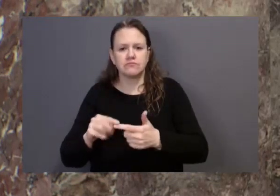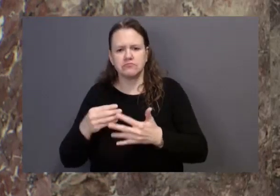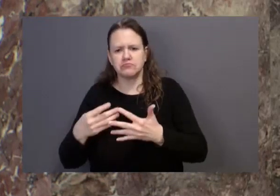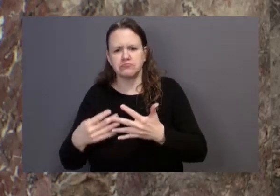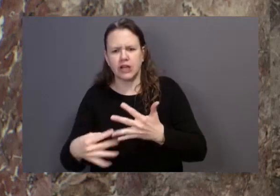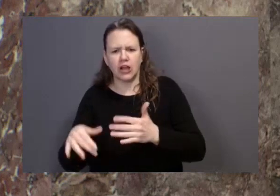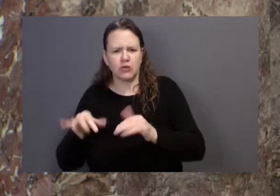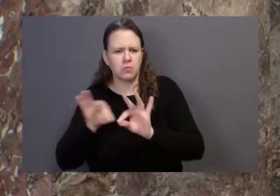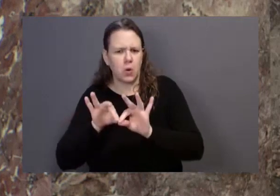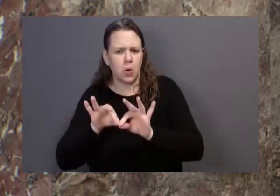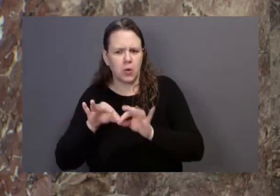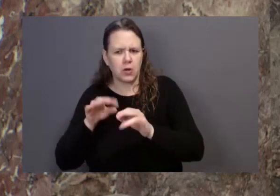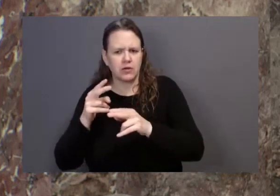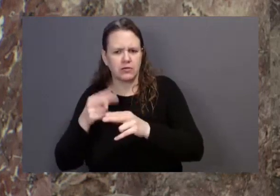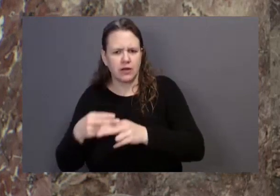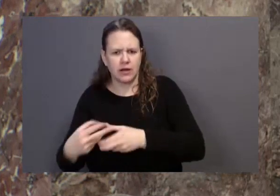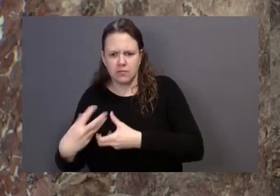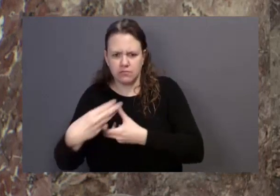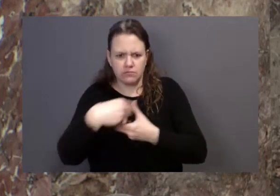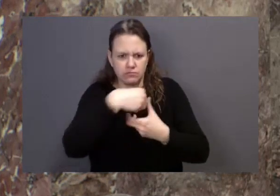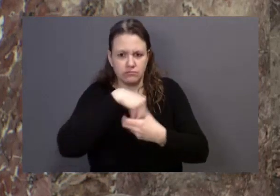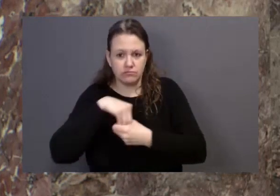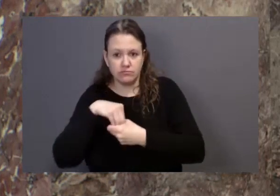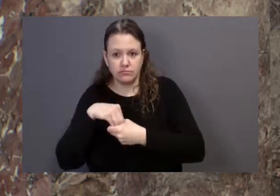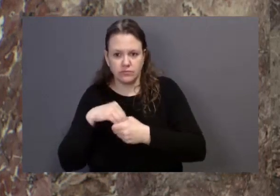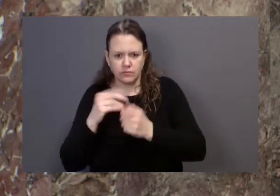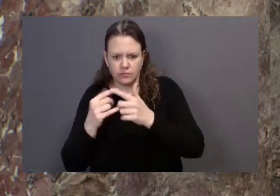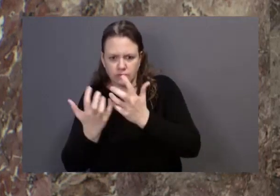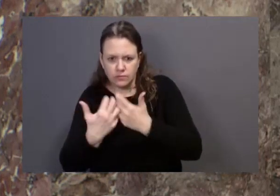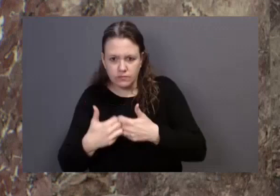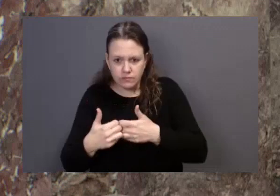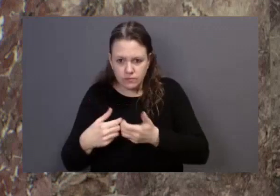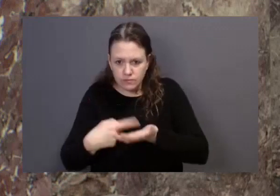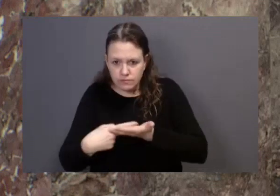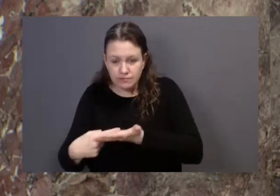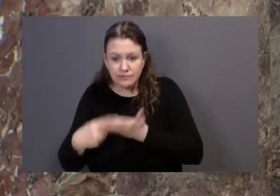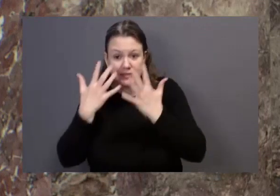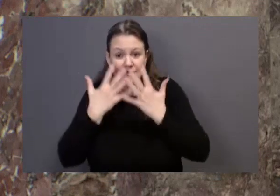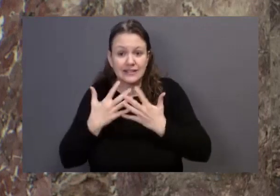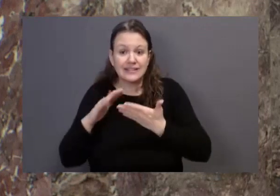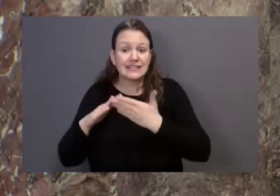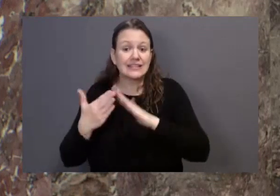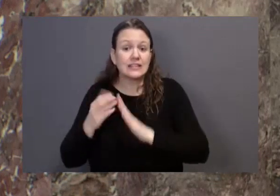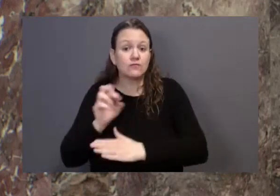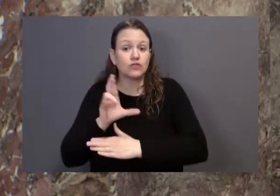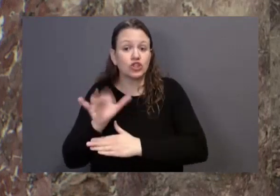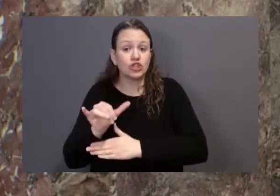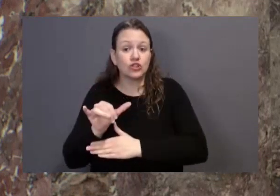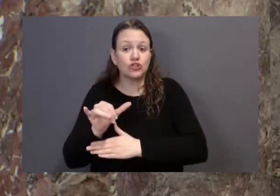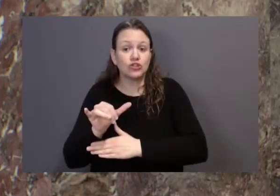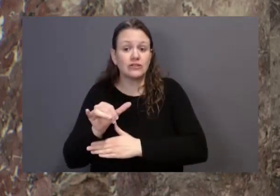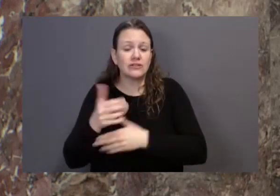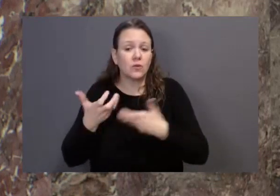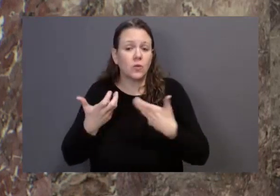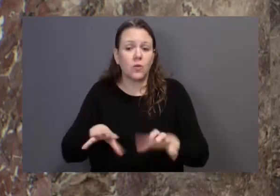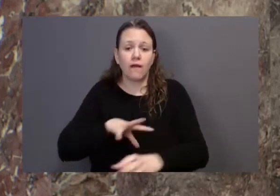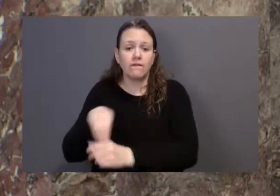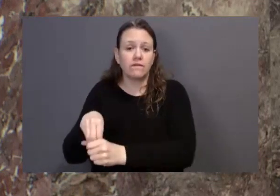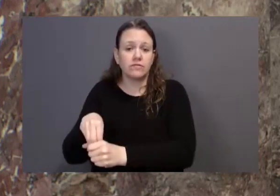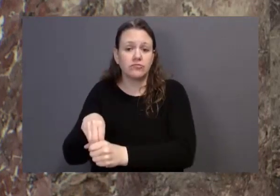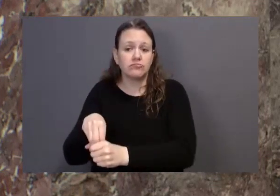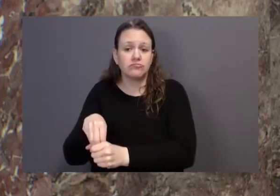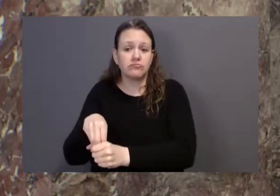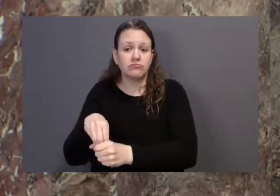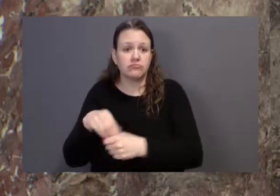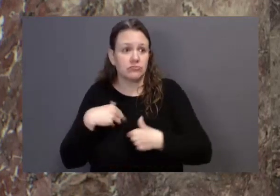that. We have made a very generous offer to address their concerns. The City of Surrey wants to walk